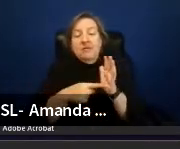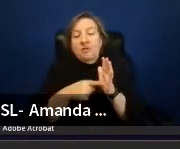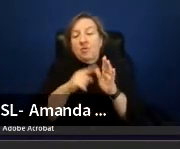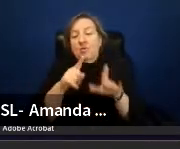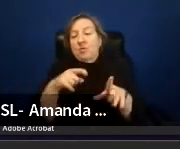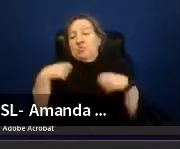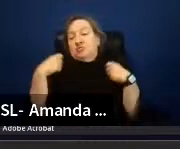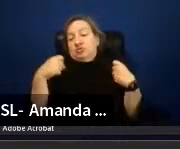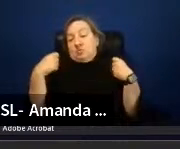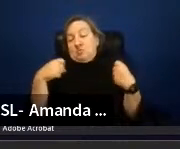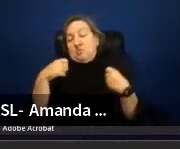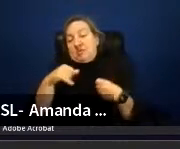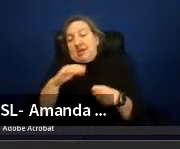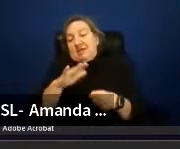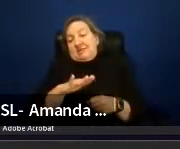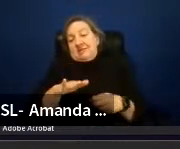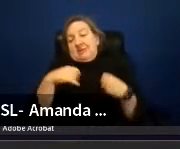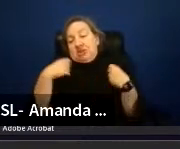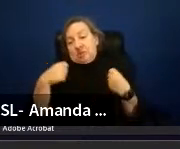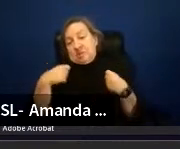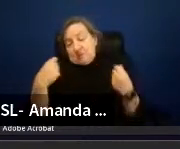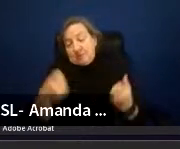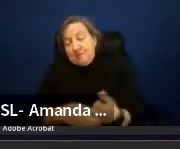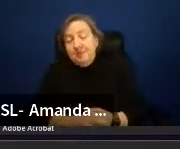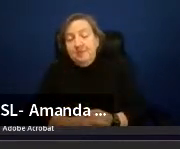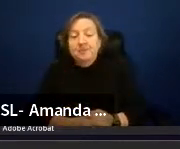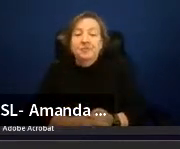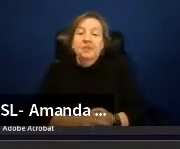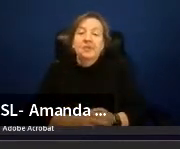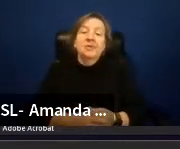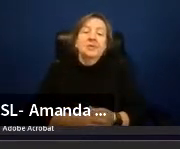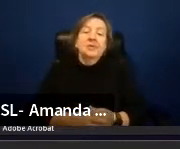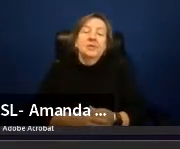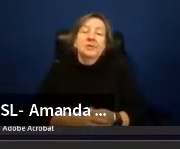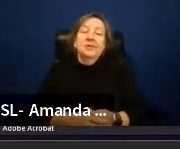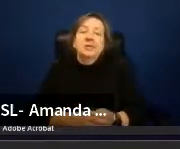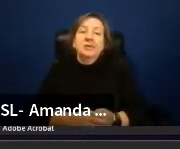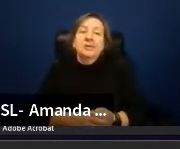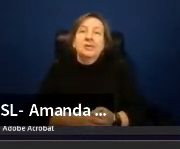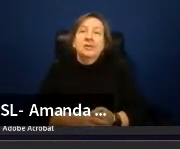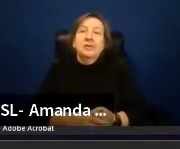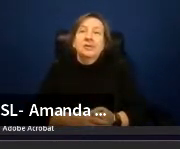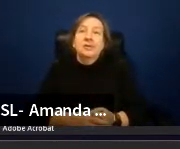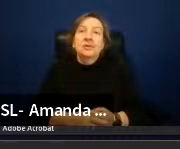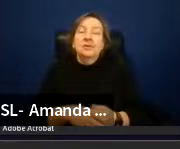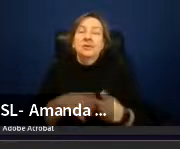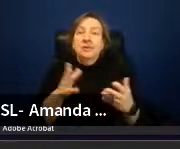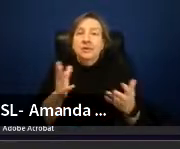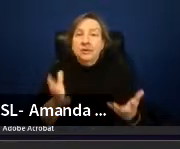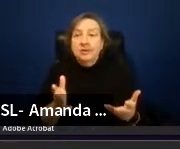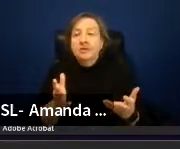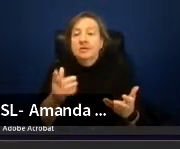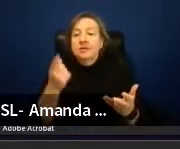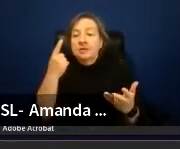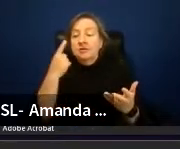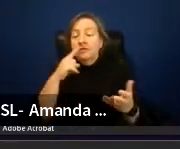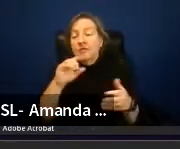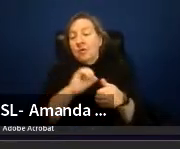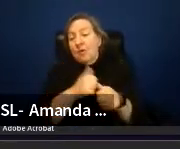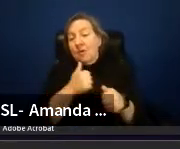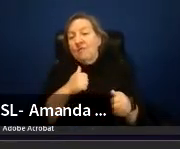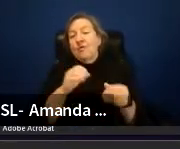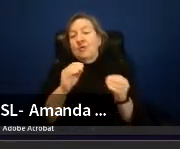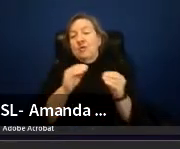gym, it's their gym. And so I just, you know, in the interest of avoiding